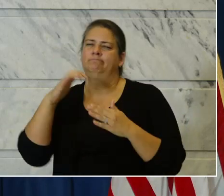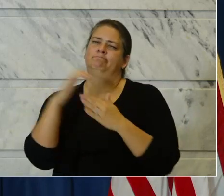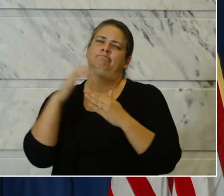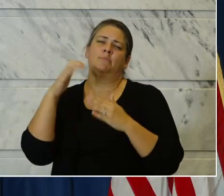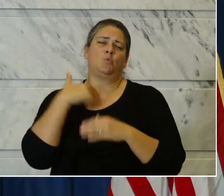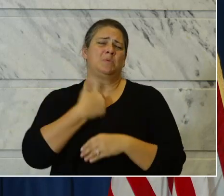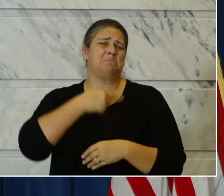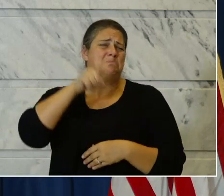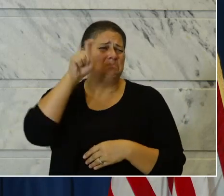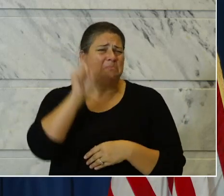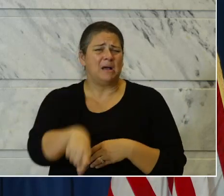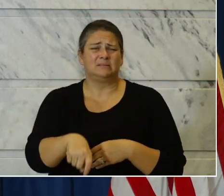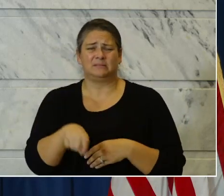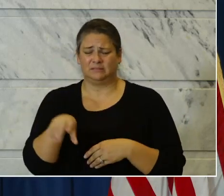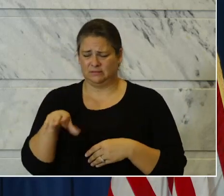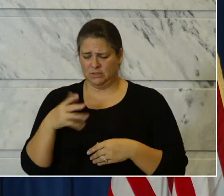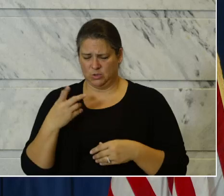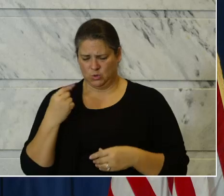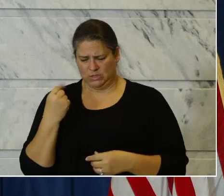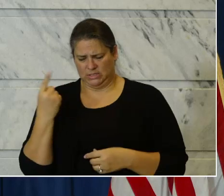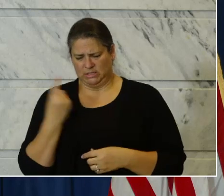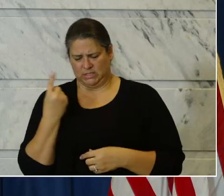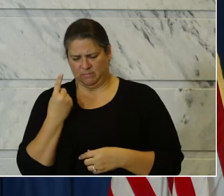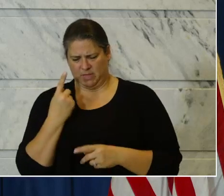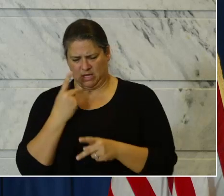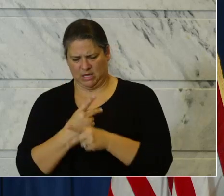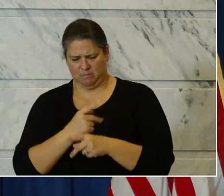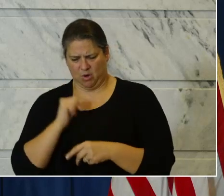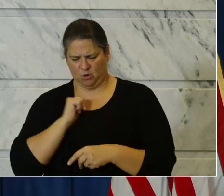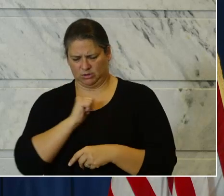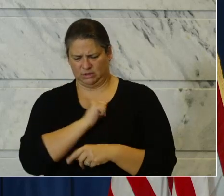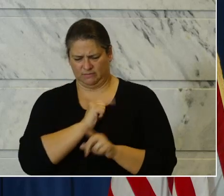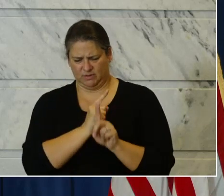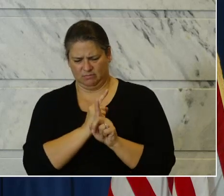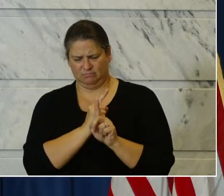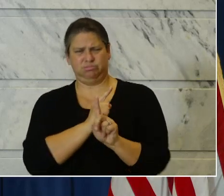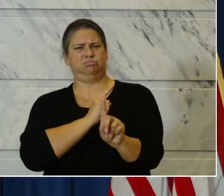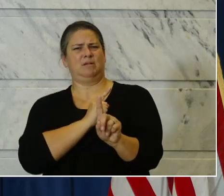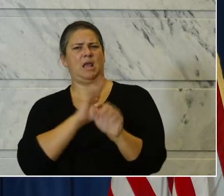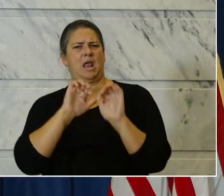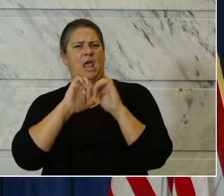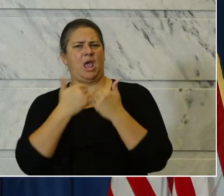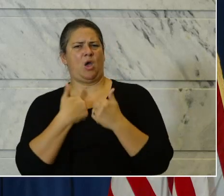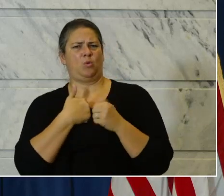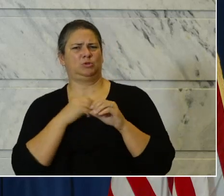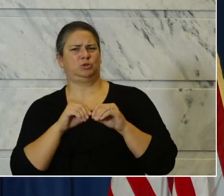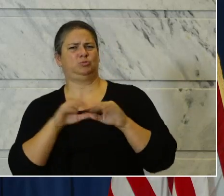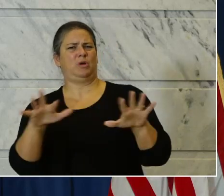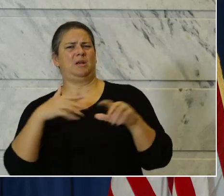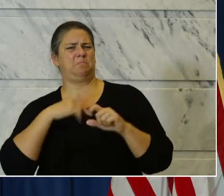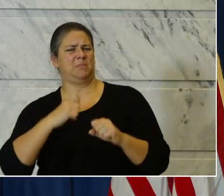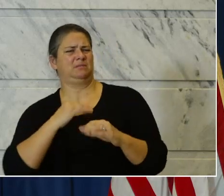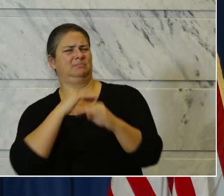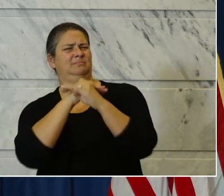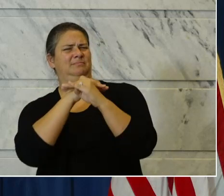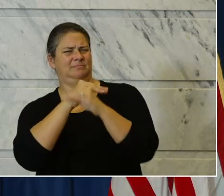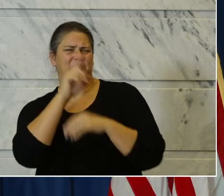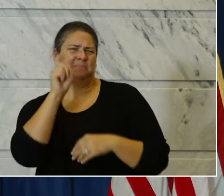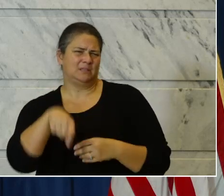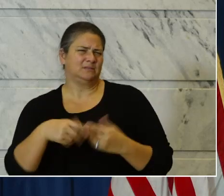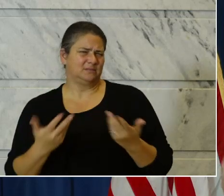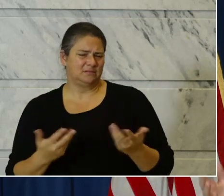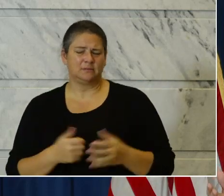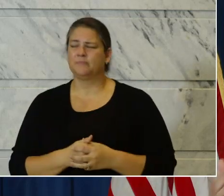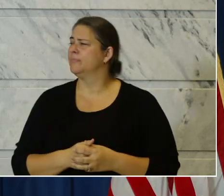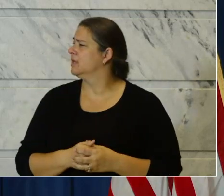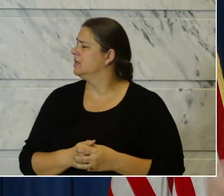keep ourselves away from each other and to reduce how we're spreading things. Now, some will say, well, there's